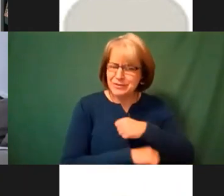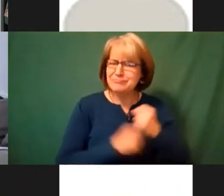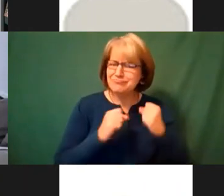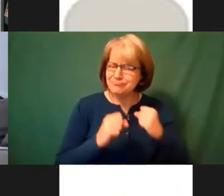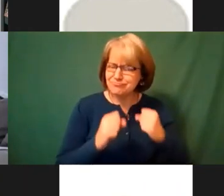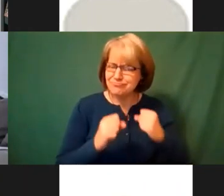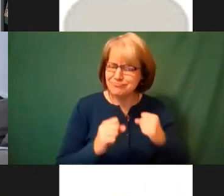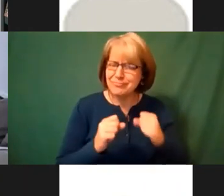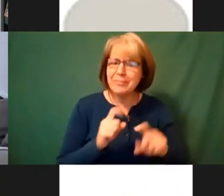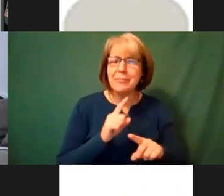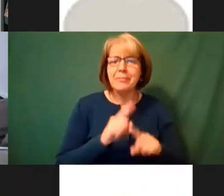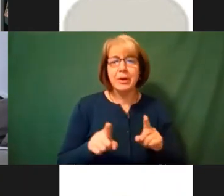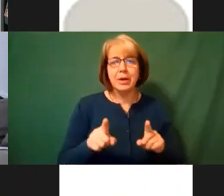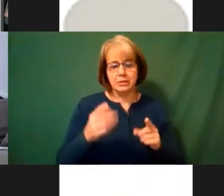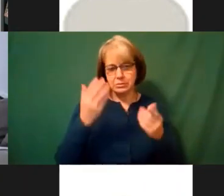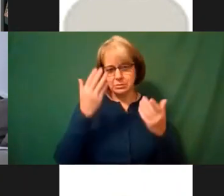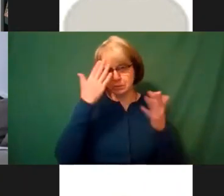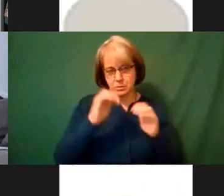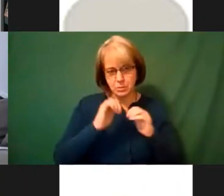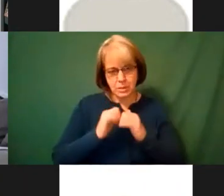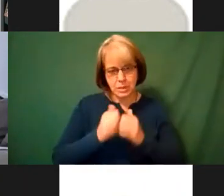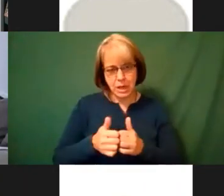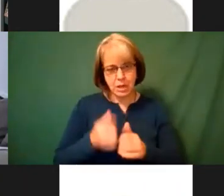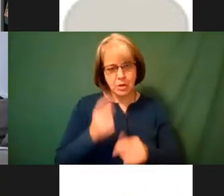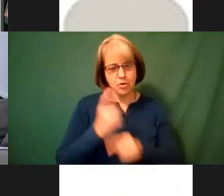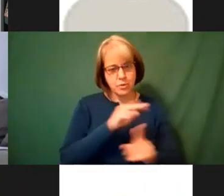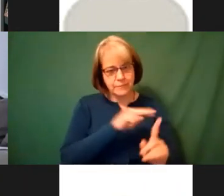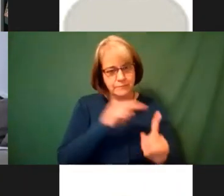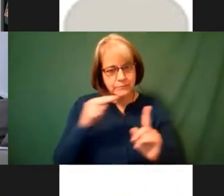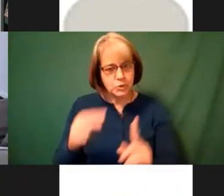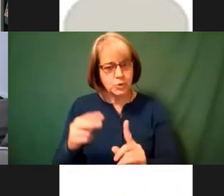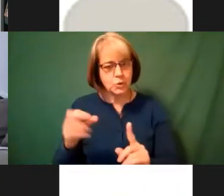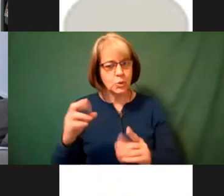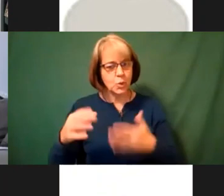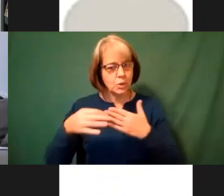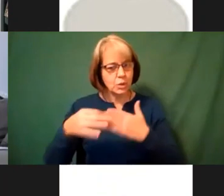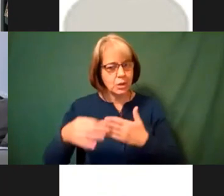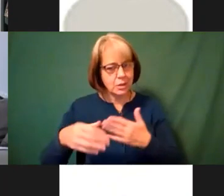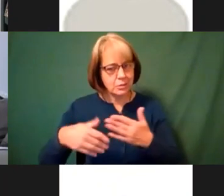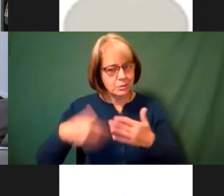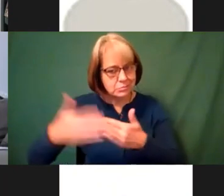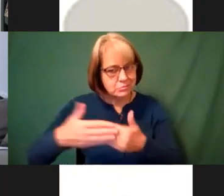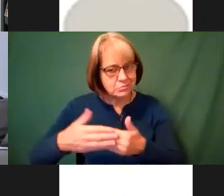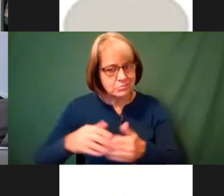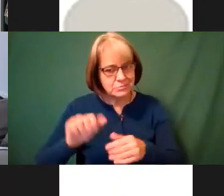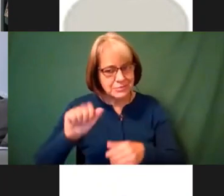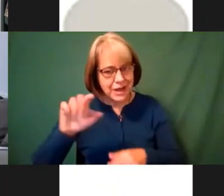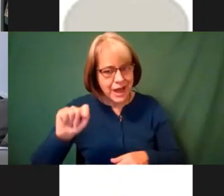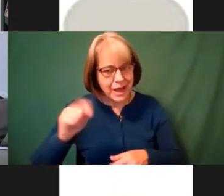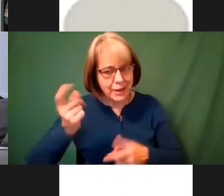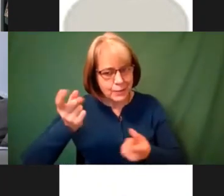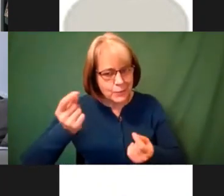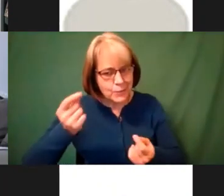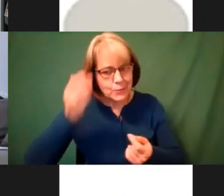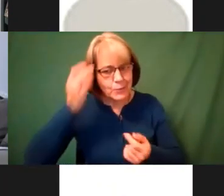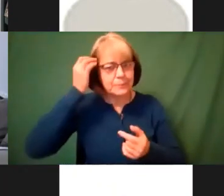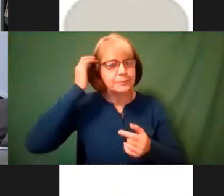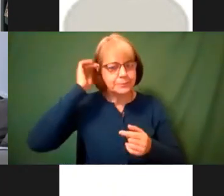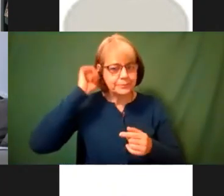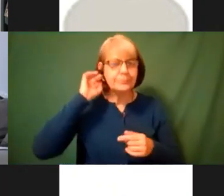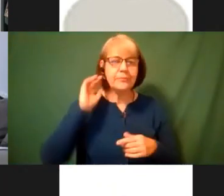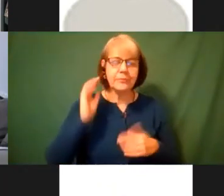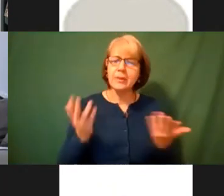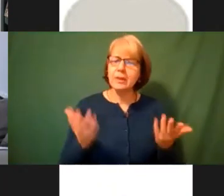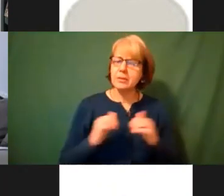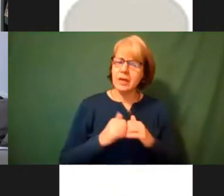not necessarily the orientation or the directions to act on that. And so how do we define, describe,